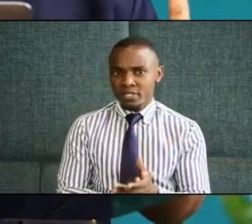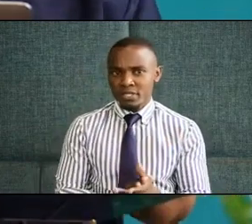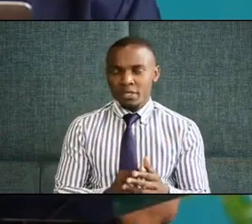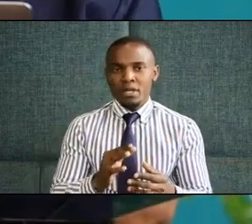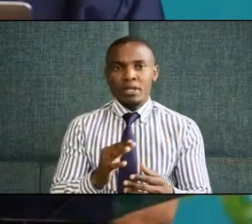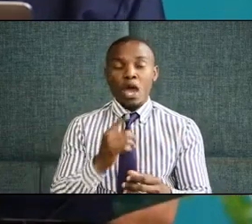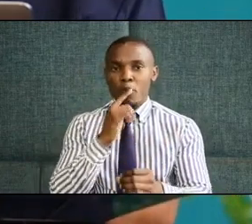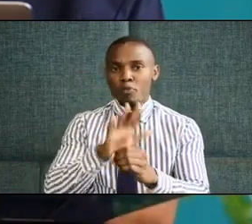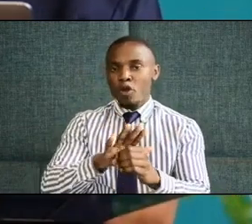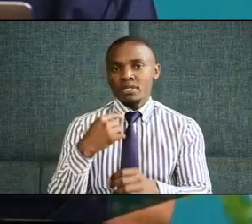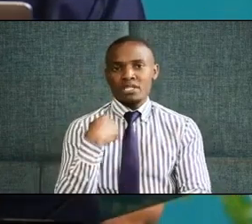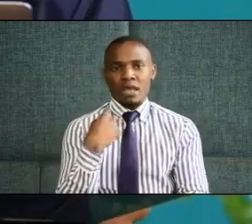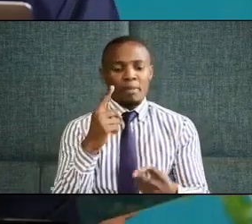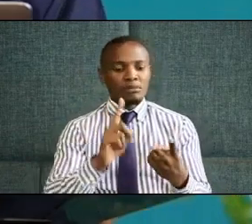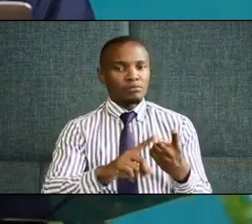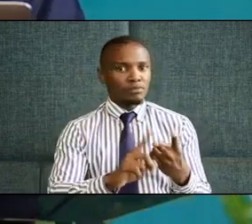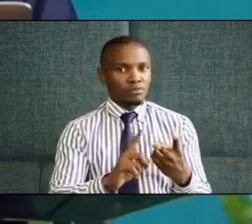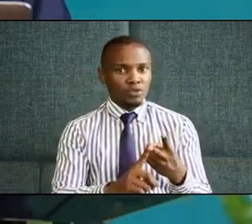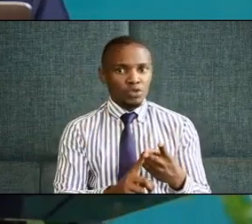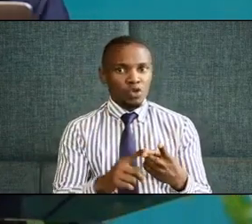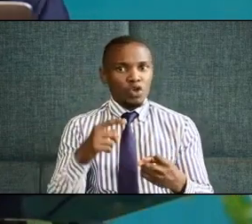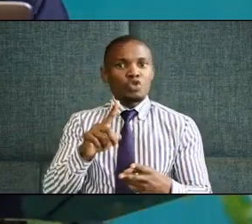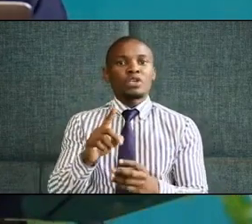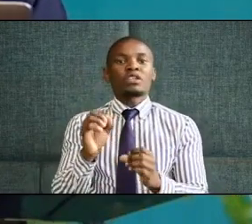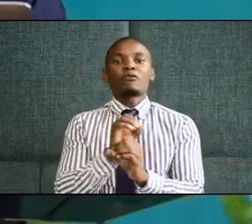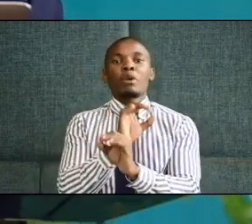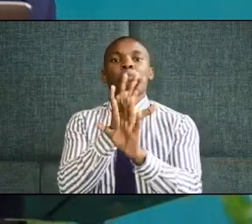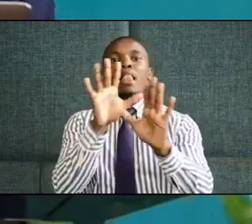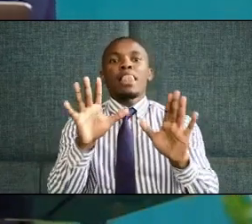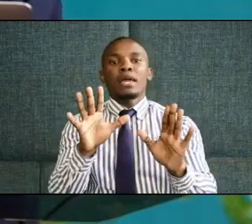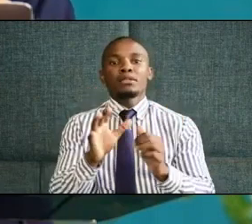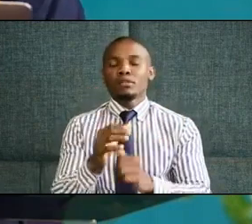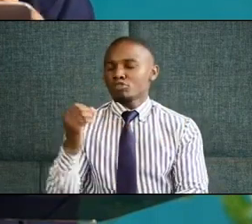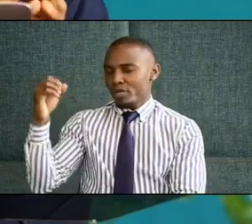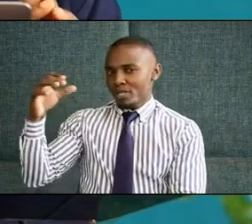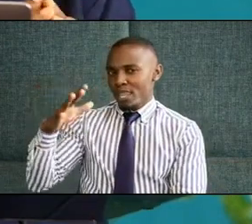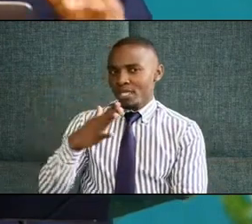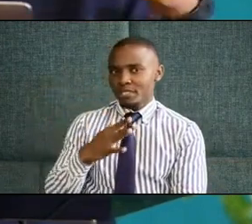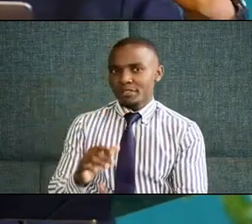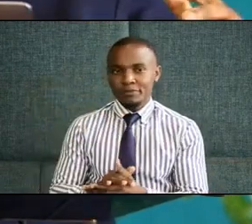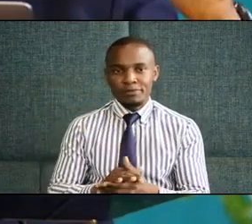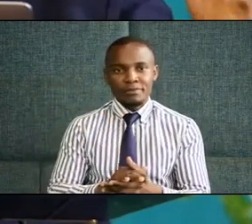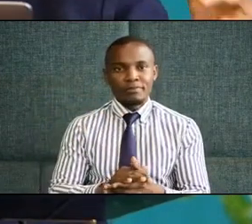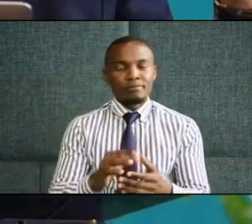number 2, you are going to be enlightened irrespective of who you are. Promise number 3